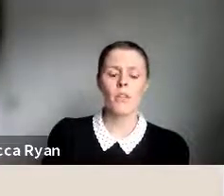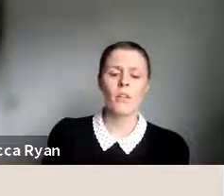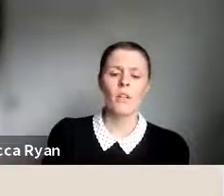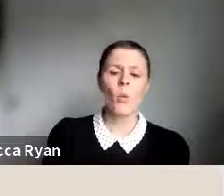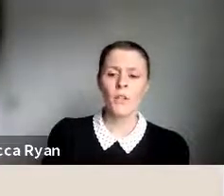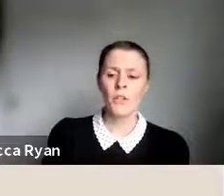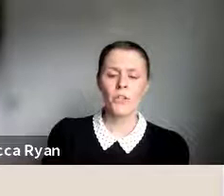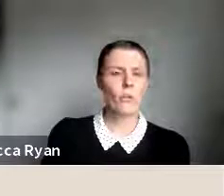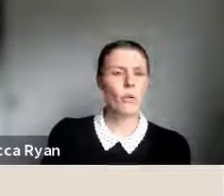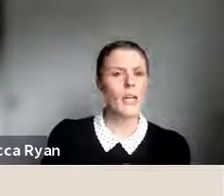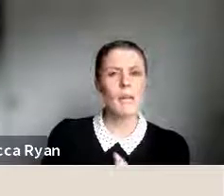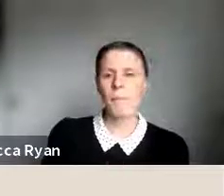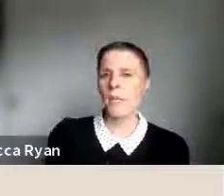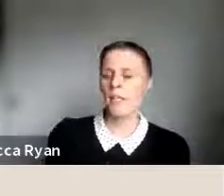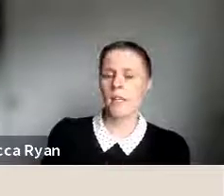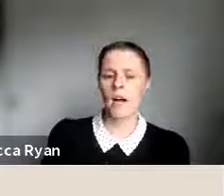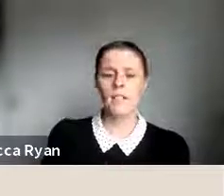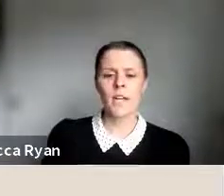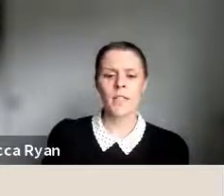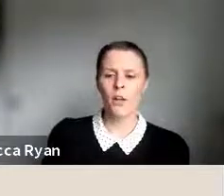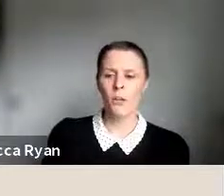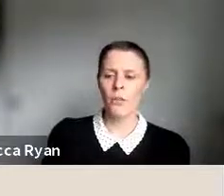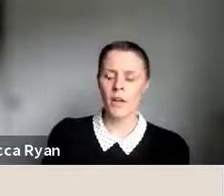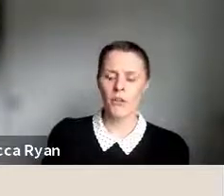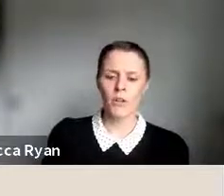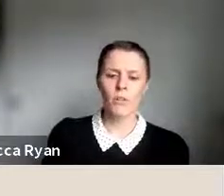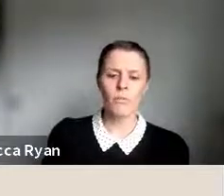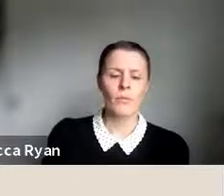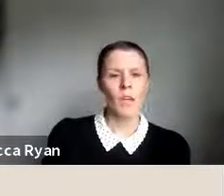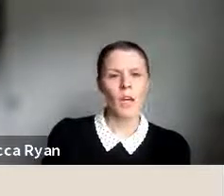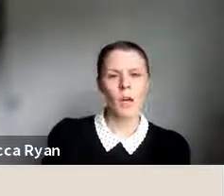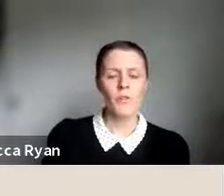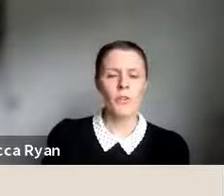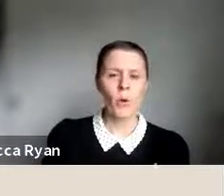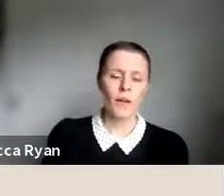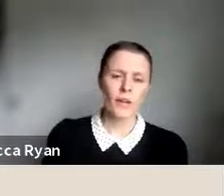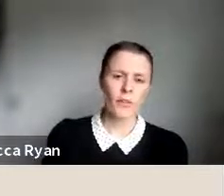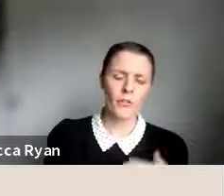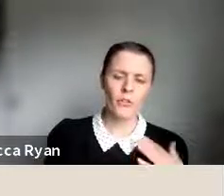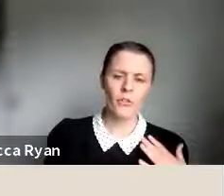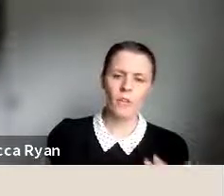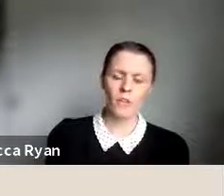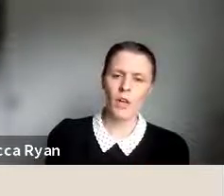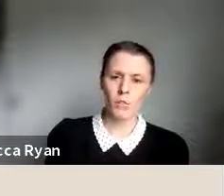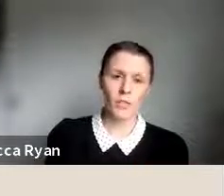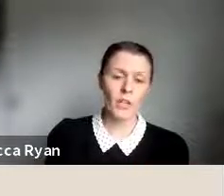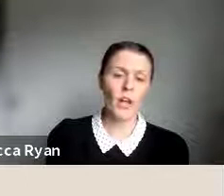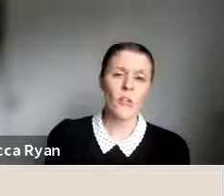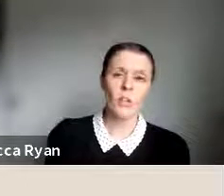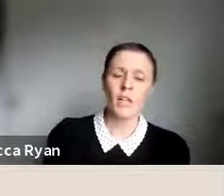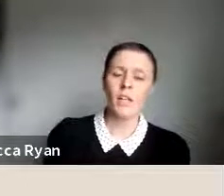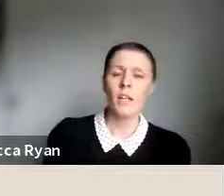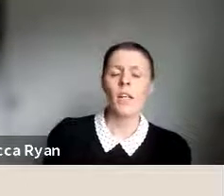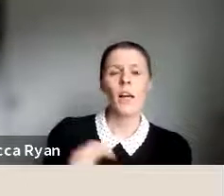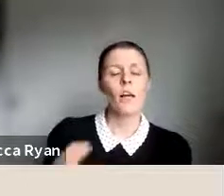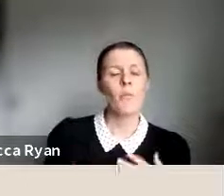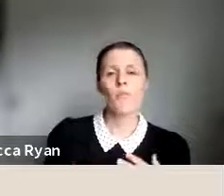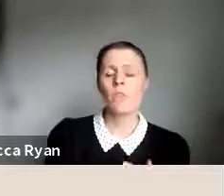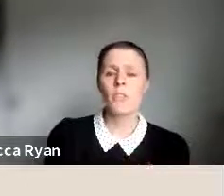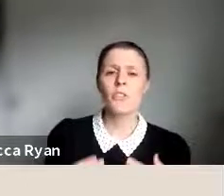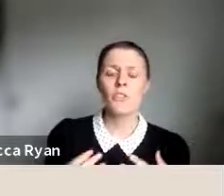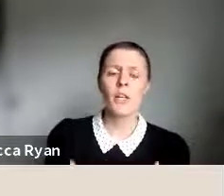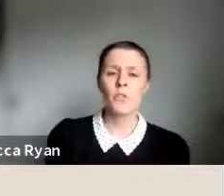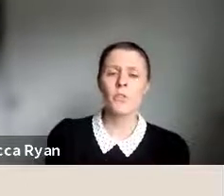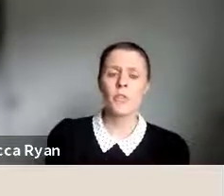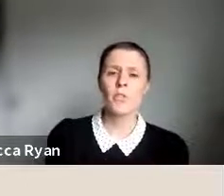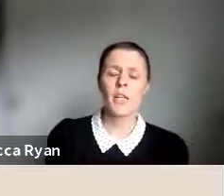breath. What to do? Immediately contact a health professional. If you don't have health insurance, visit a health clinic.